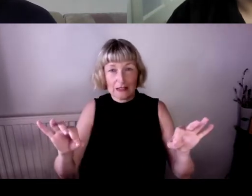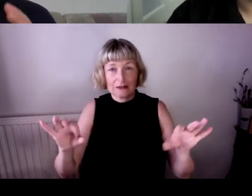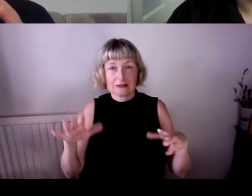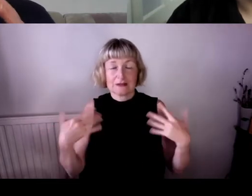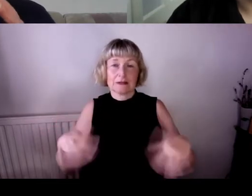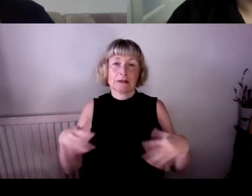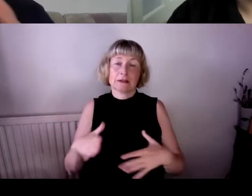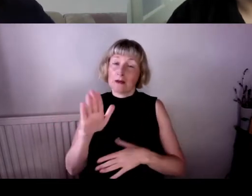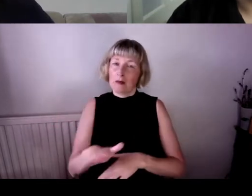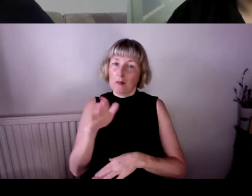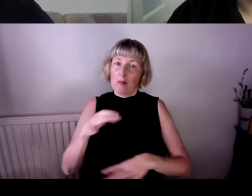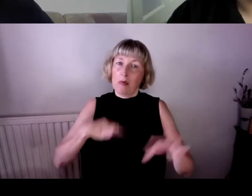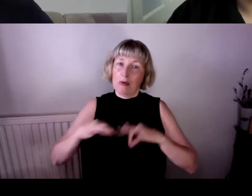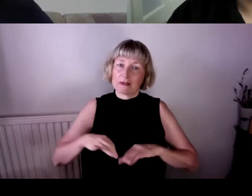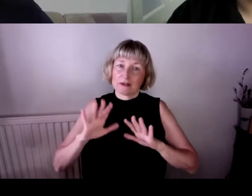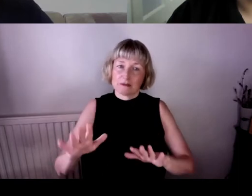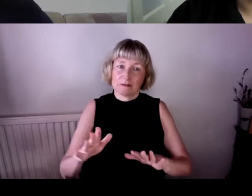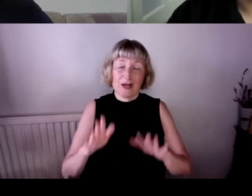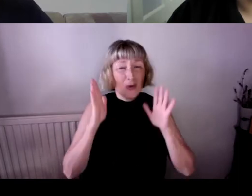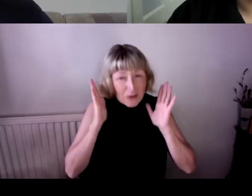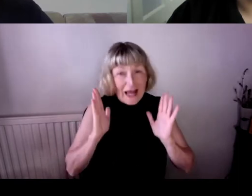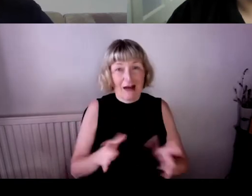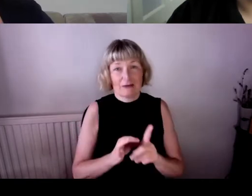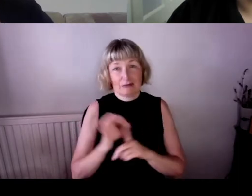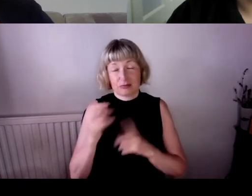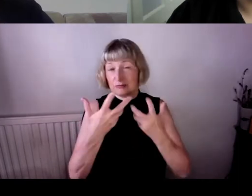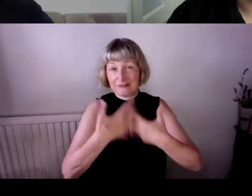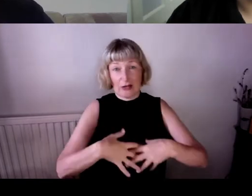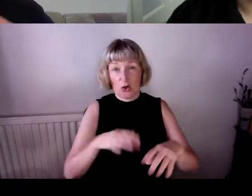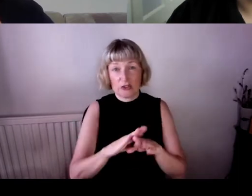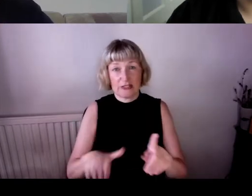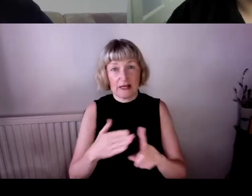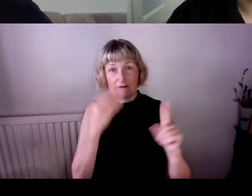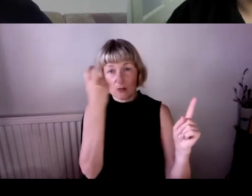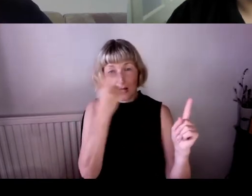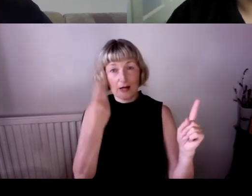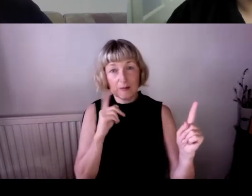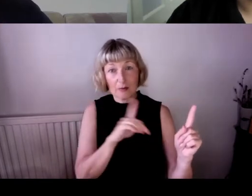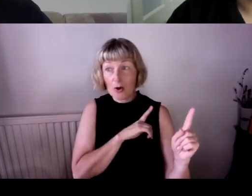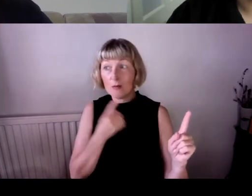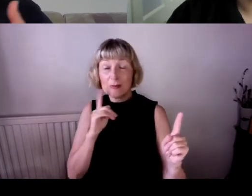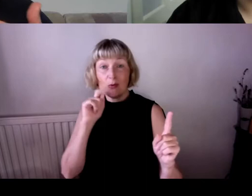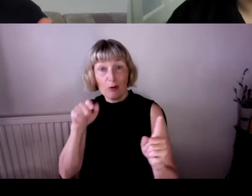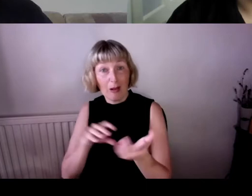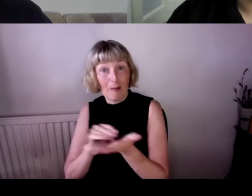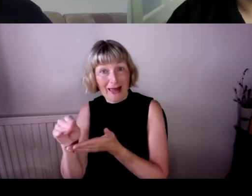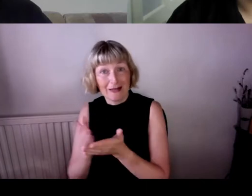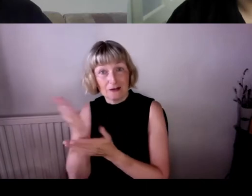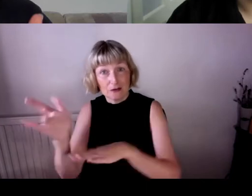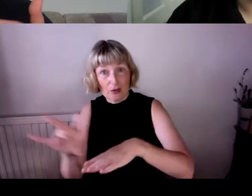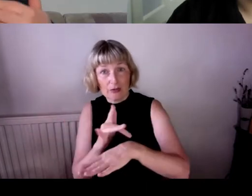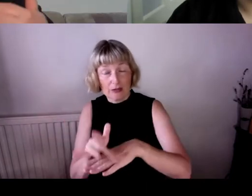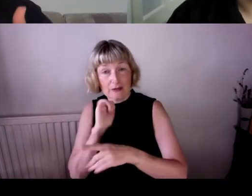So we need to work on the tech, because people will pay money to come to the theatre. They will pay good money